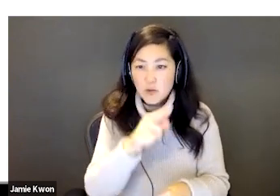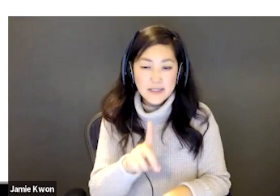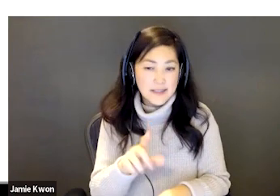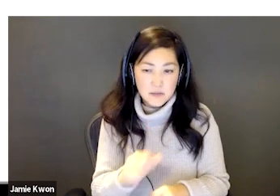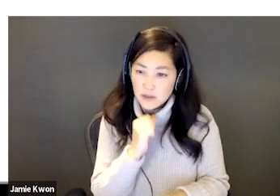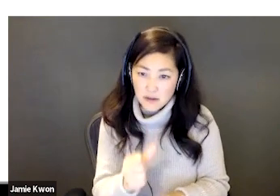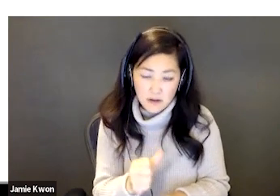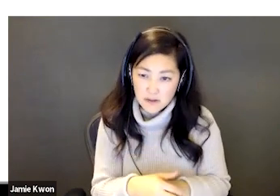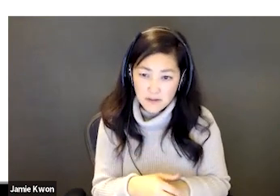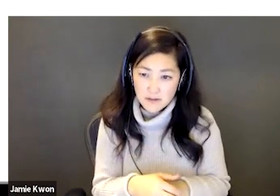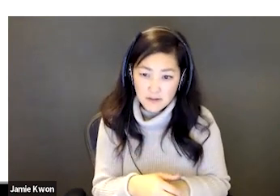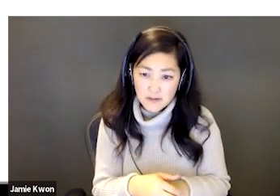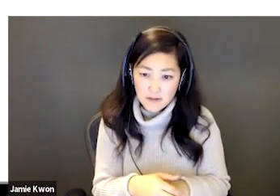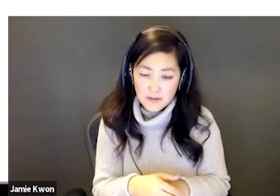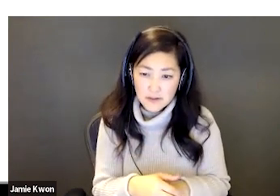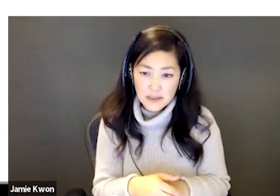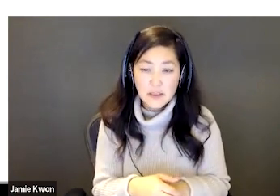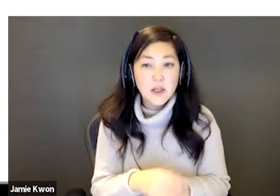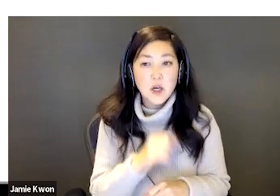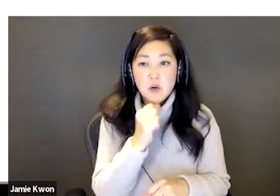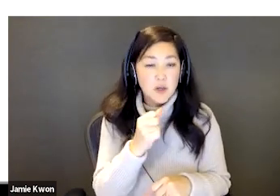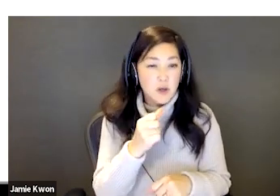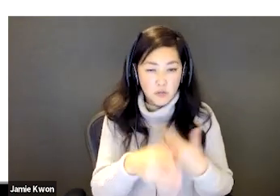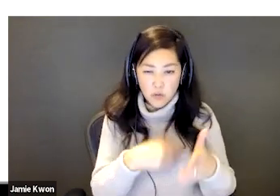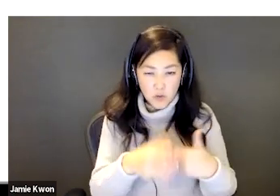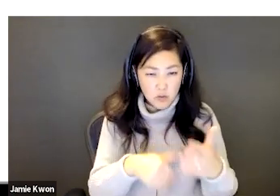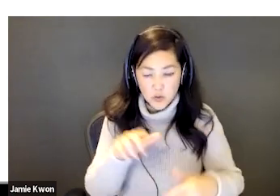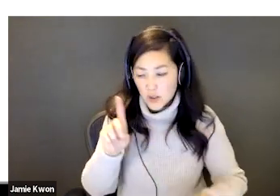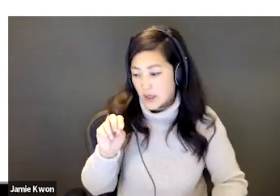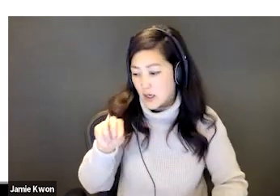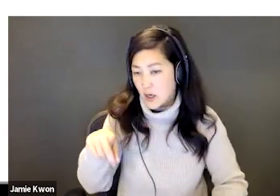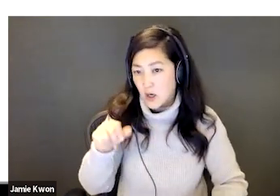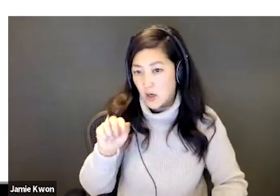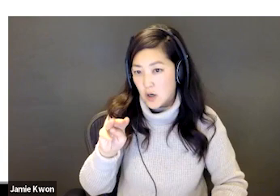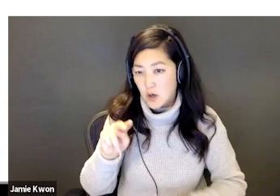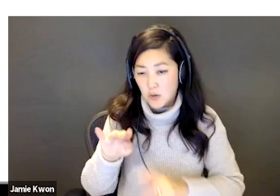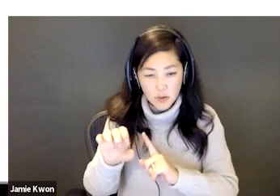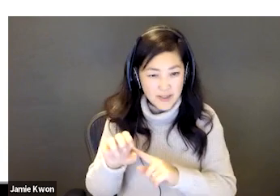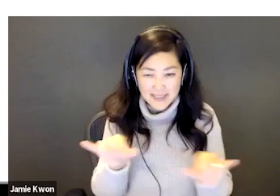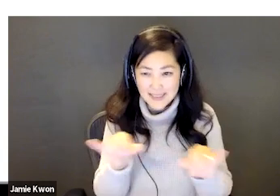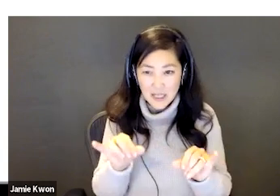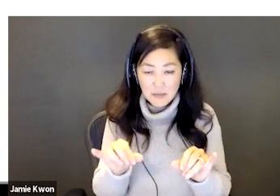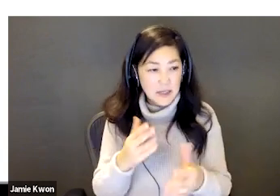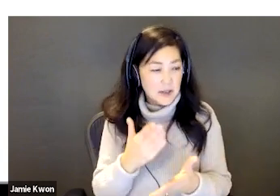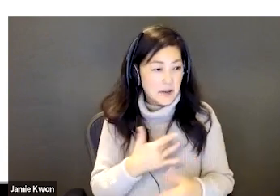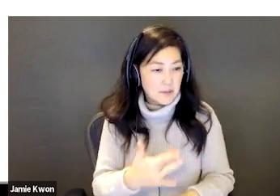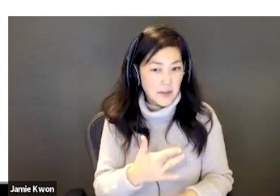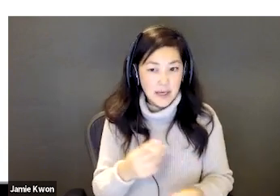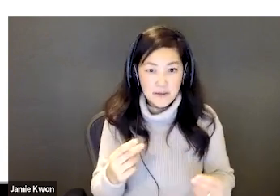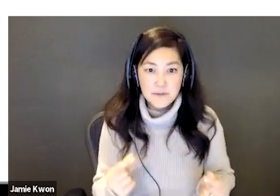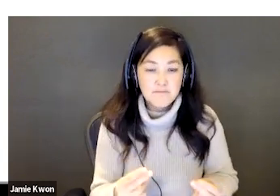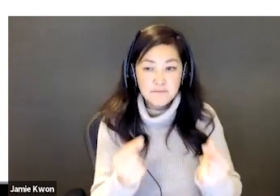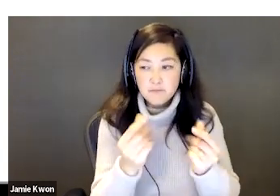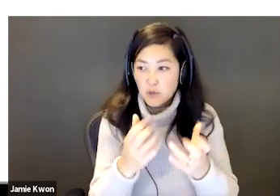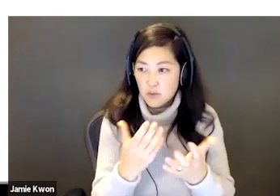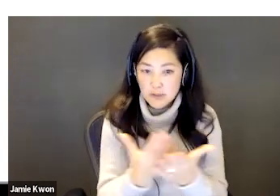We don't make and process dopamine the same way, so we tend to be more impulsive. We tend to seek newness